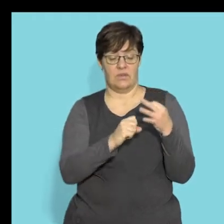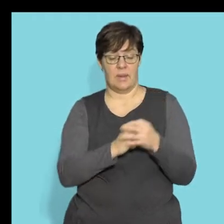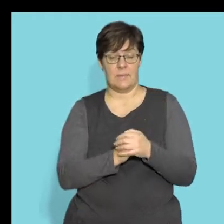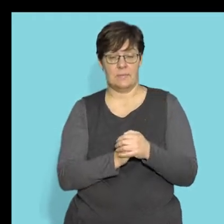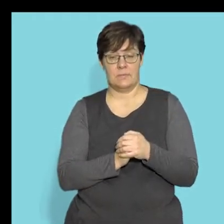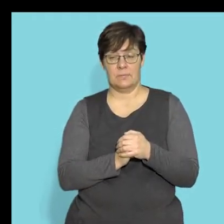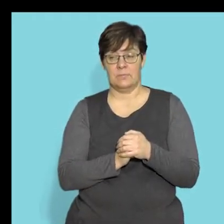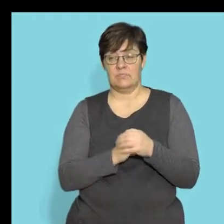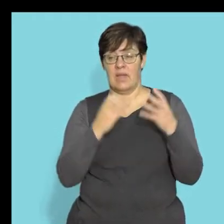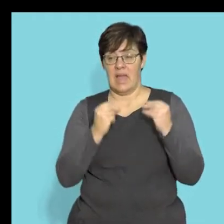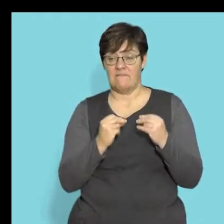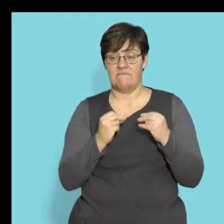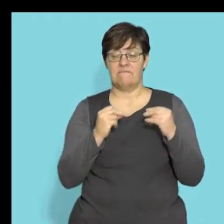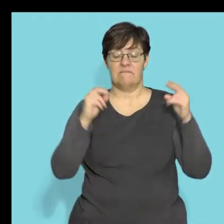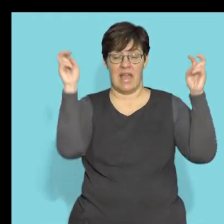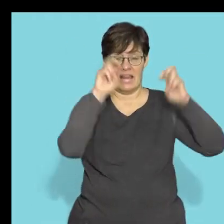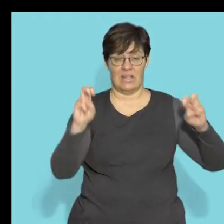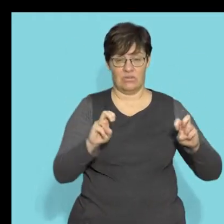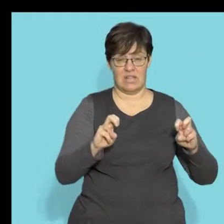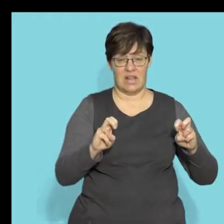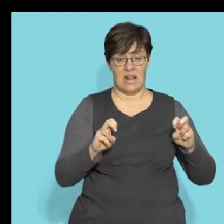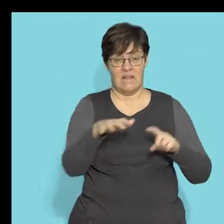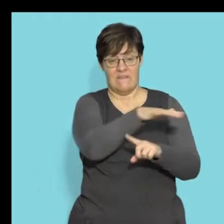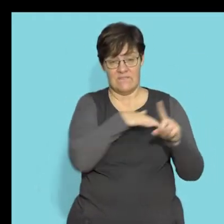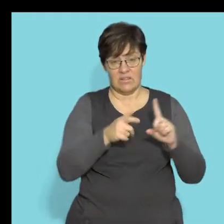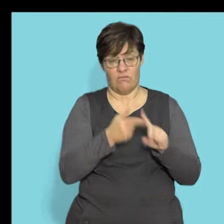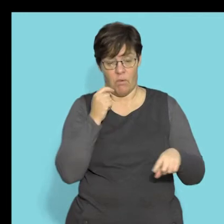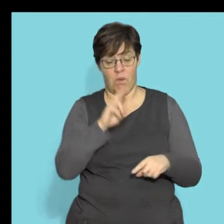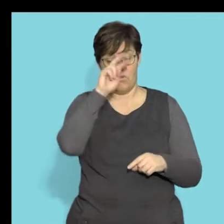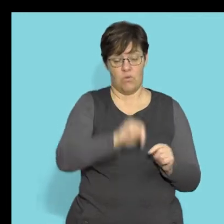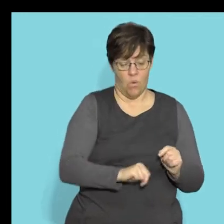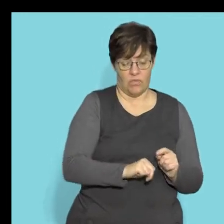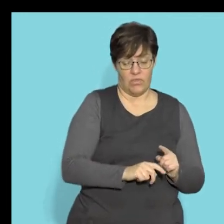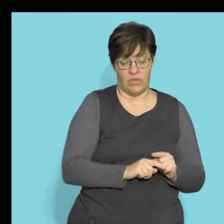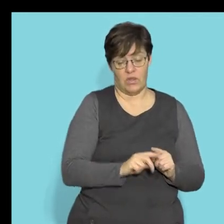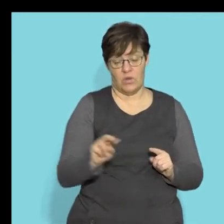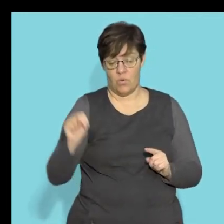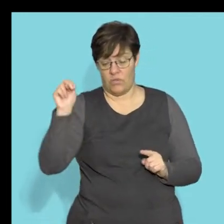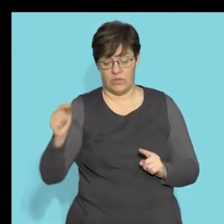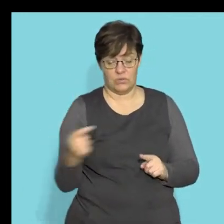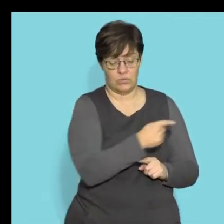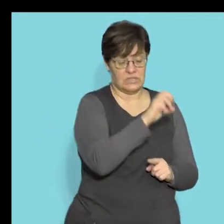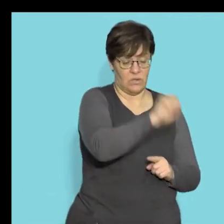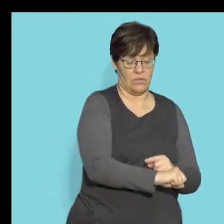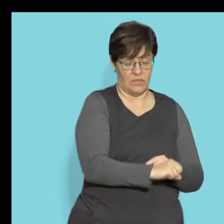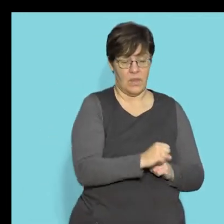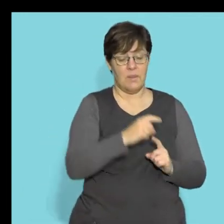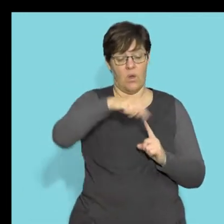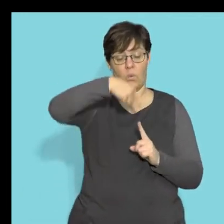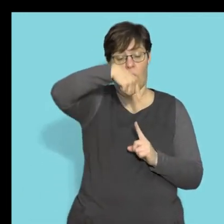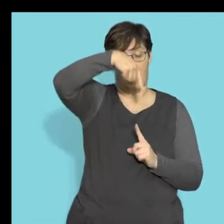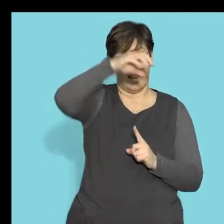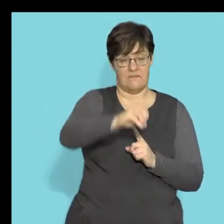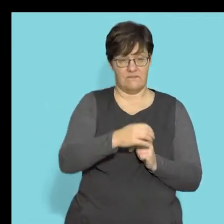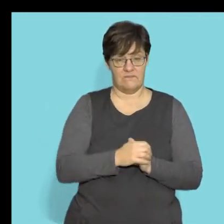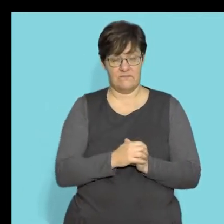north and south. It has a magnetic field that runs from north to south. We recognize here's the